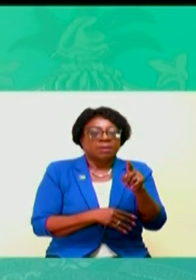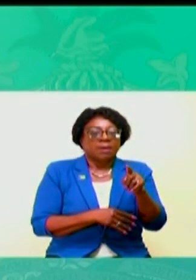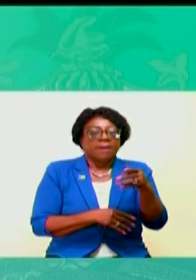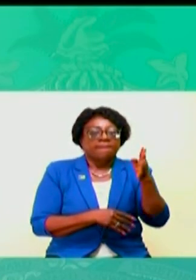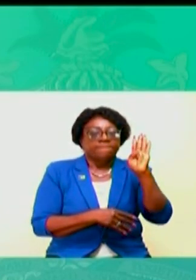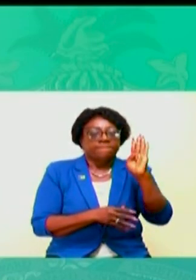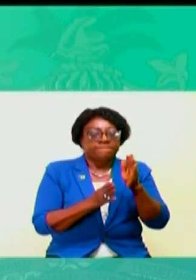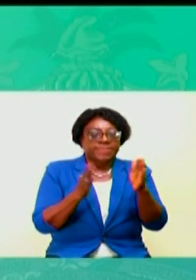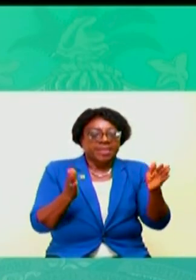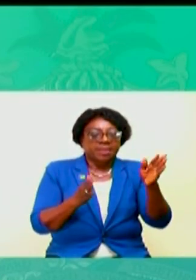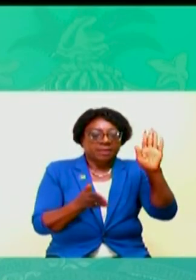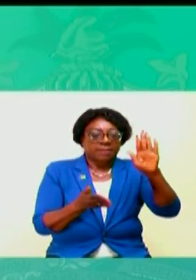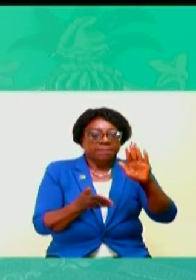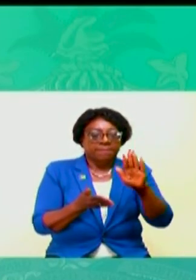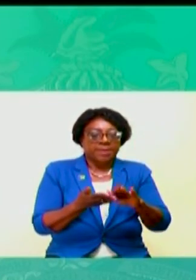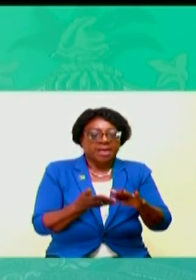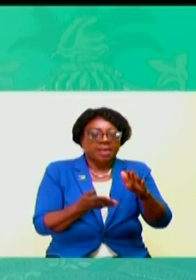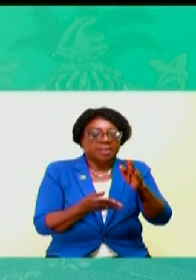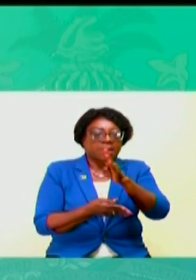Bride.